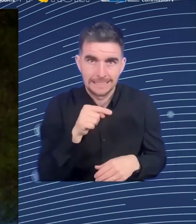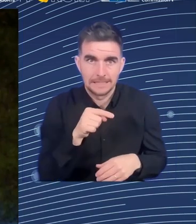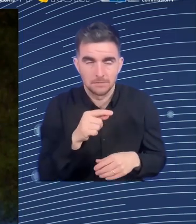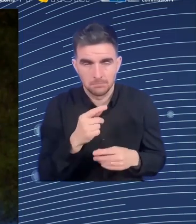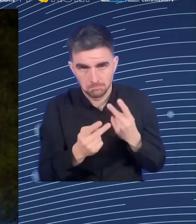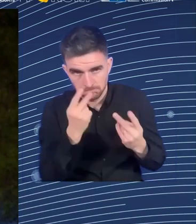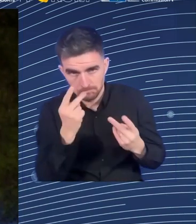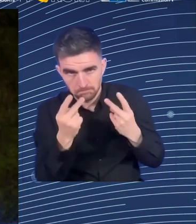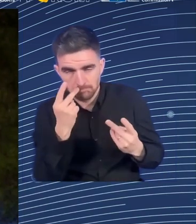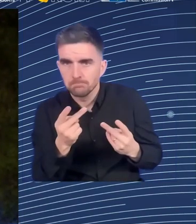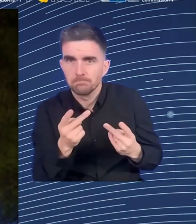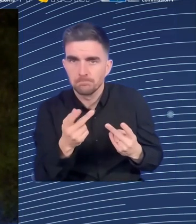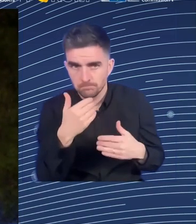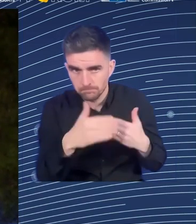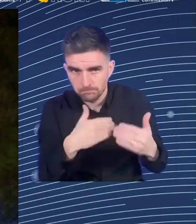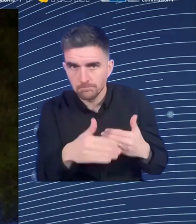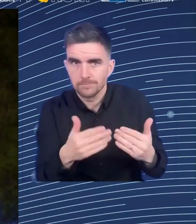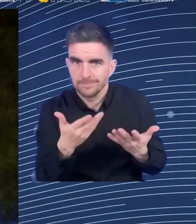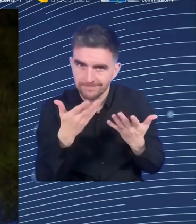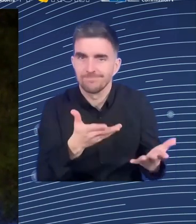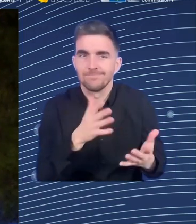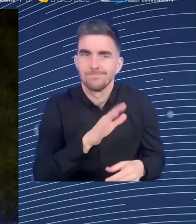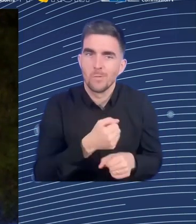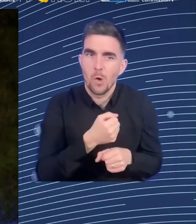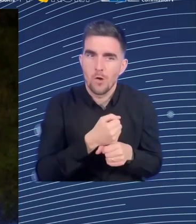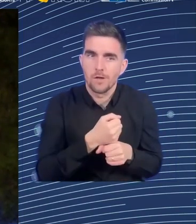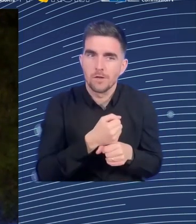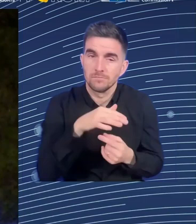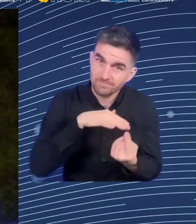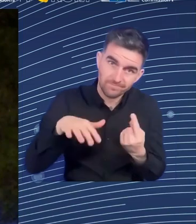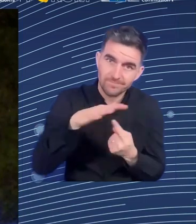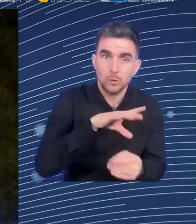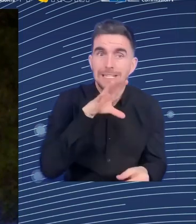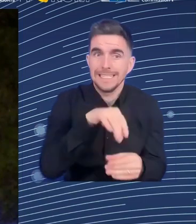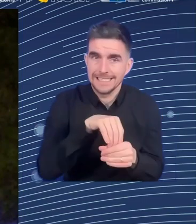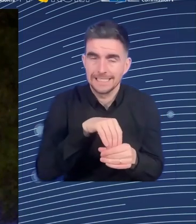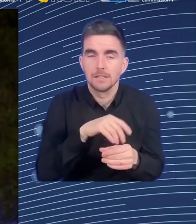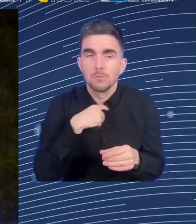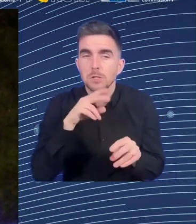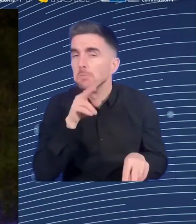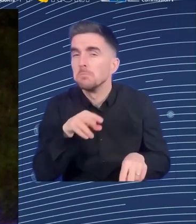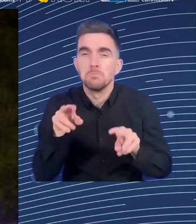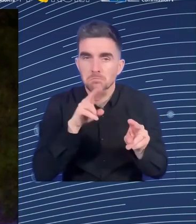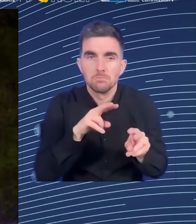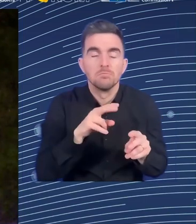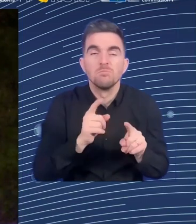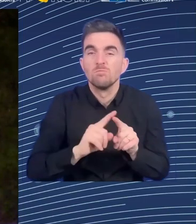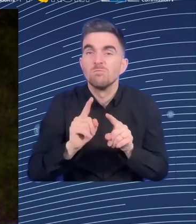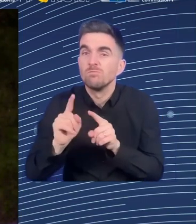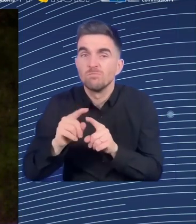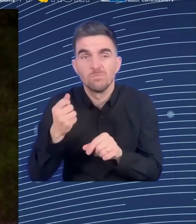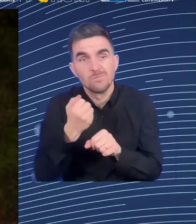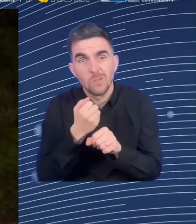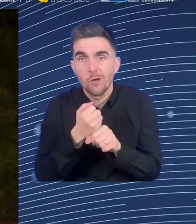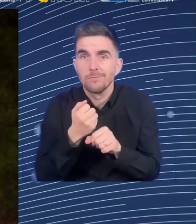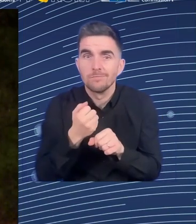basically distinguish three different task profiles. The ones that are very much influenced by physical routine